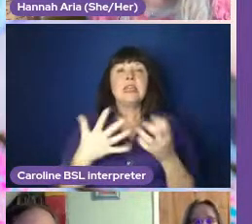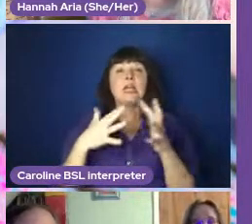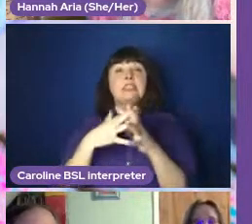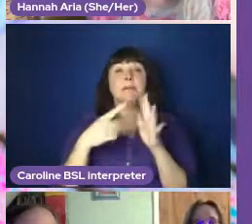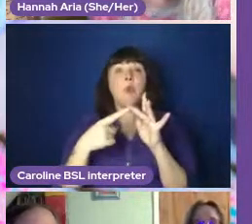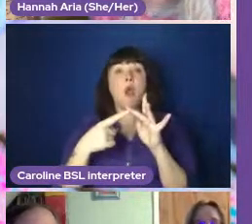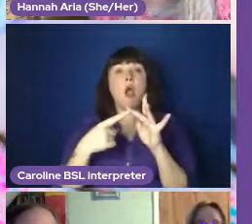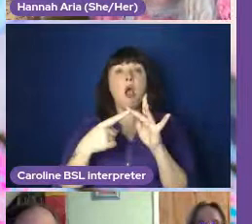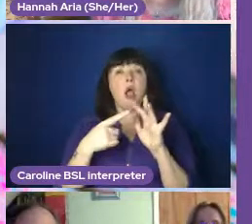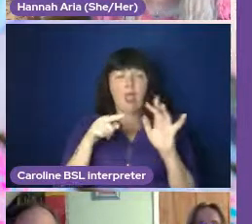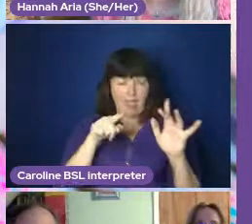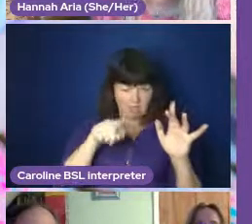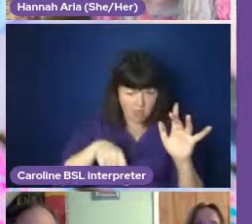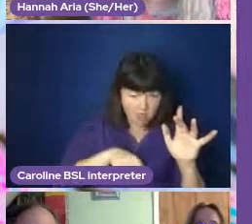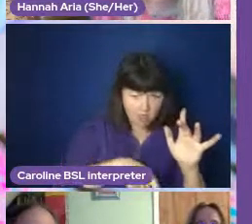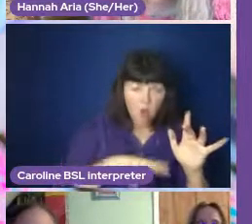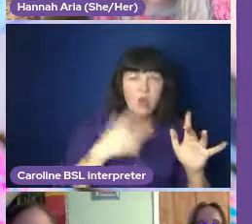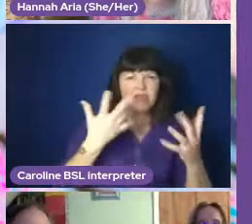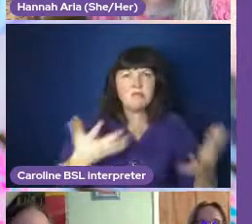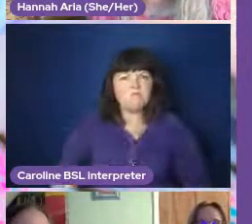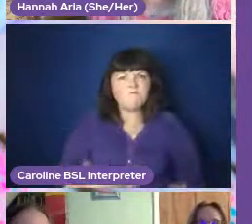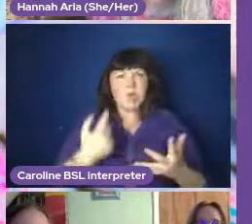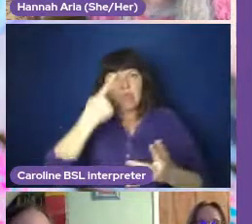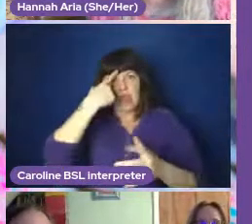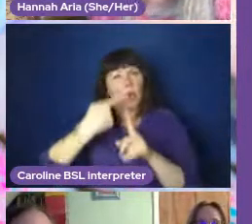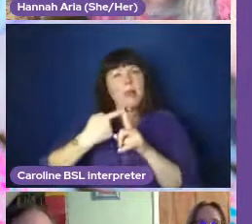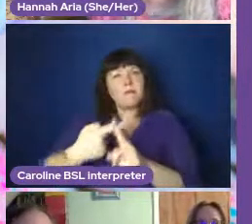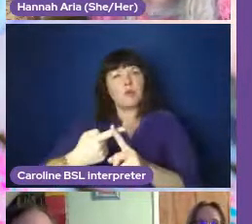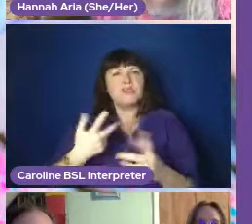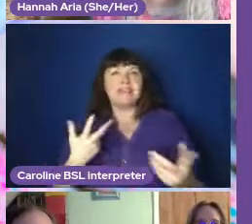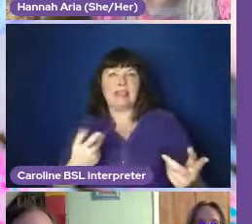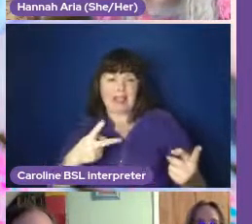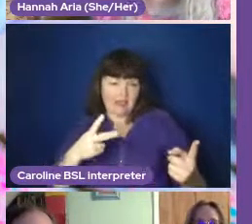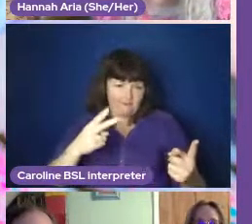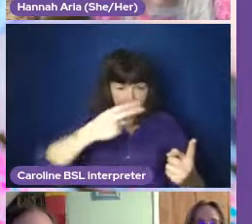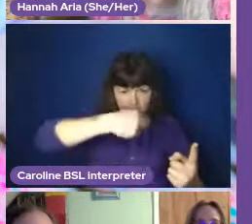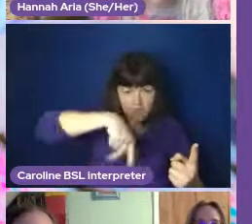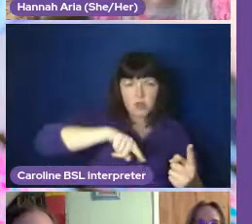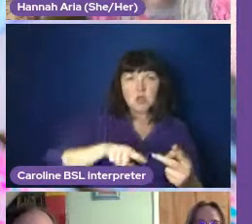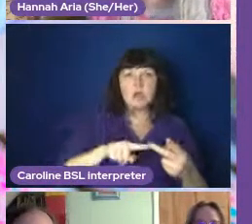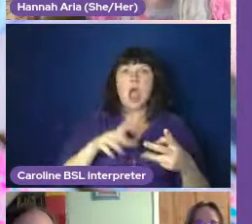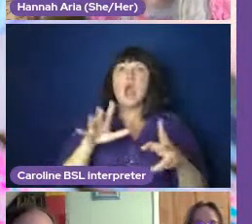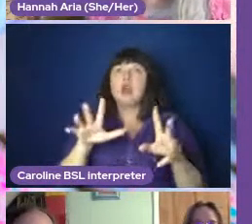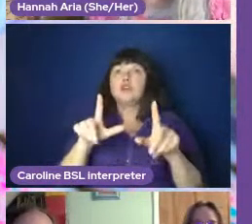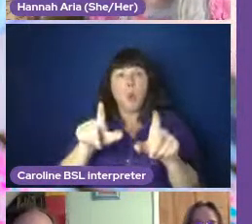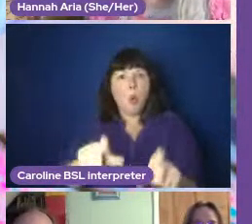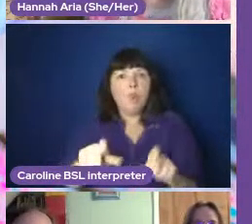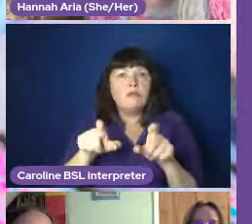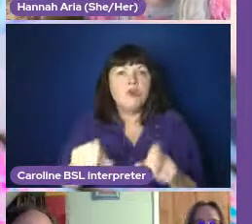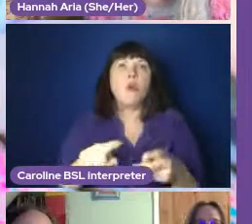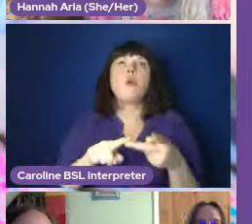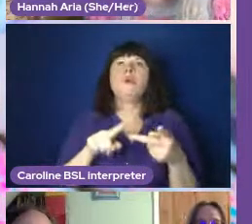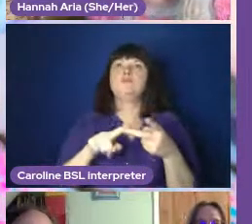positive organisation. I've got Hold On, Be the Change, Togetherness,